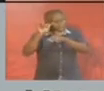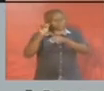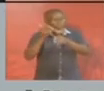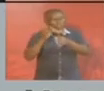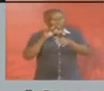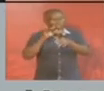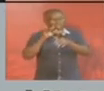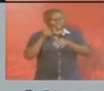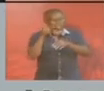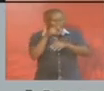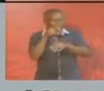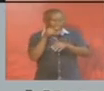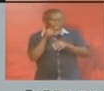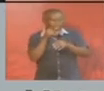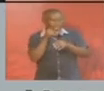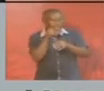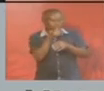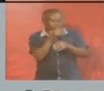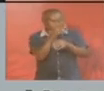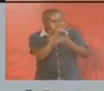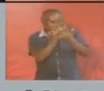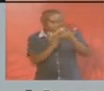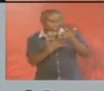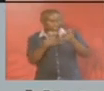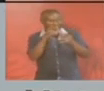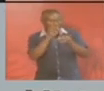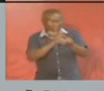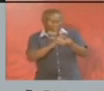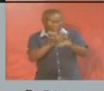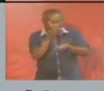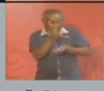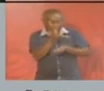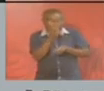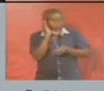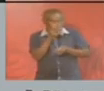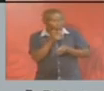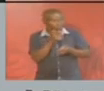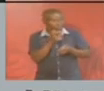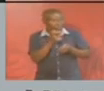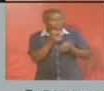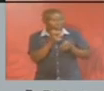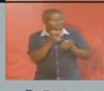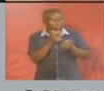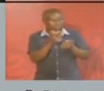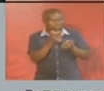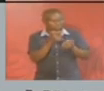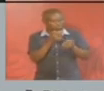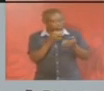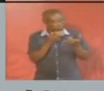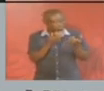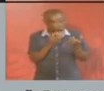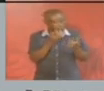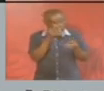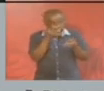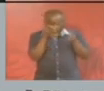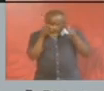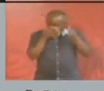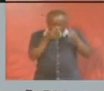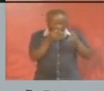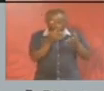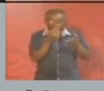they would guide the further treatment thereafter. What it does cause is there's a link to a decrease in the